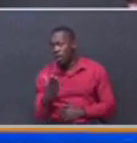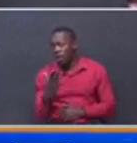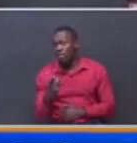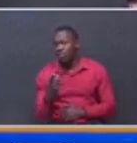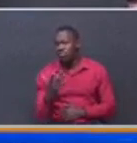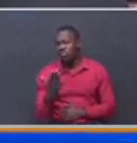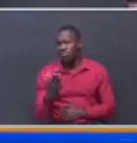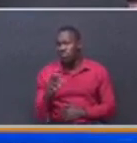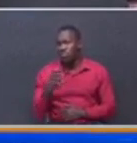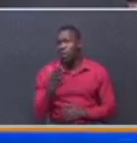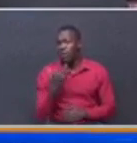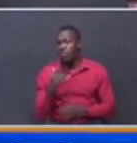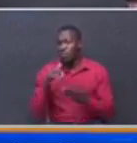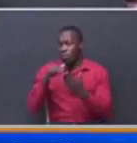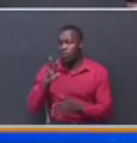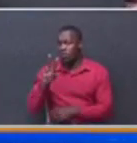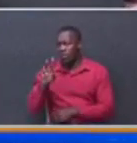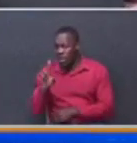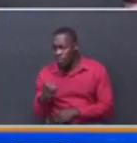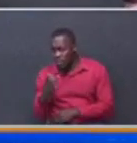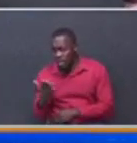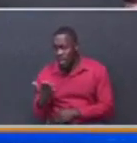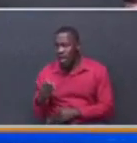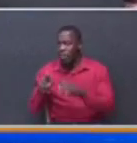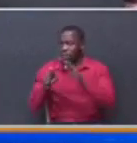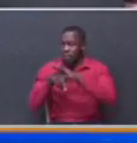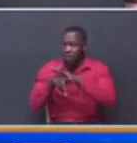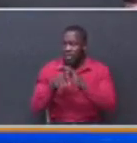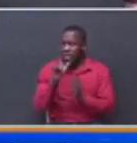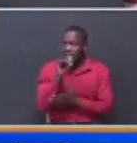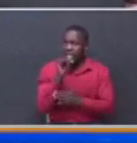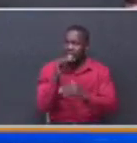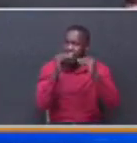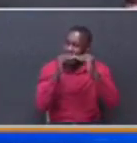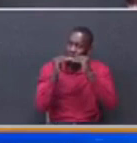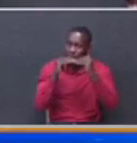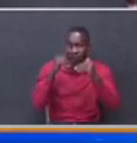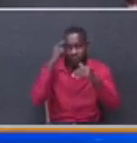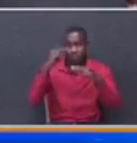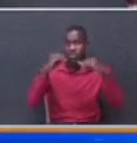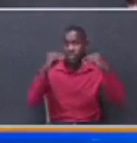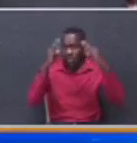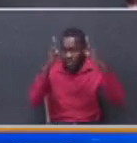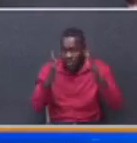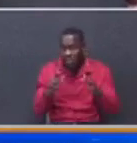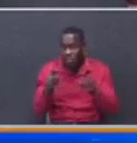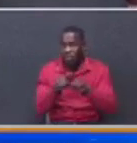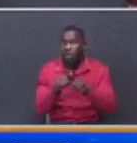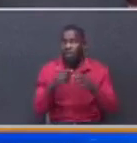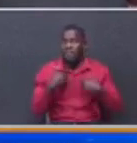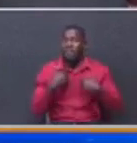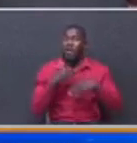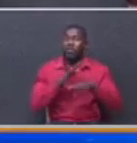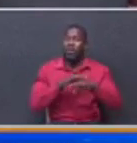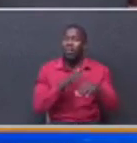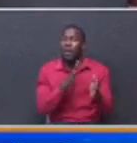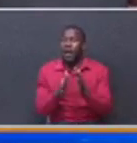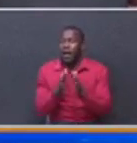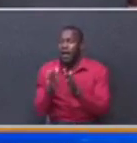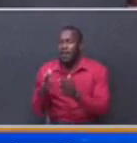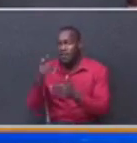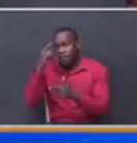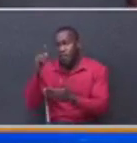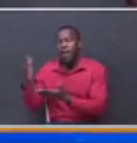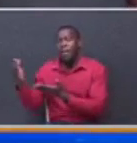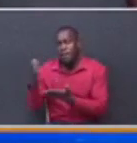Commission to ensure equity and have a Marshall Plan in